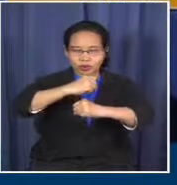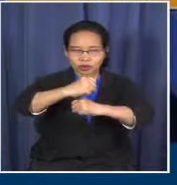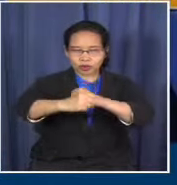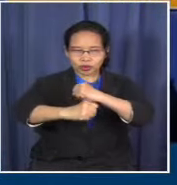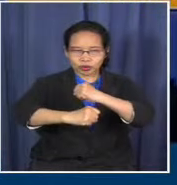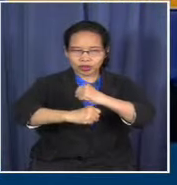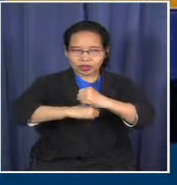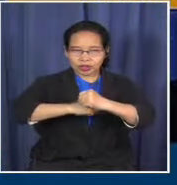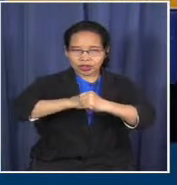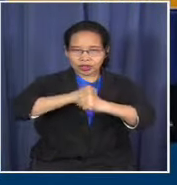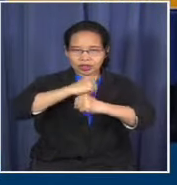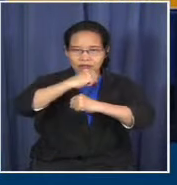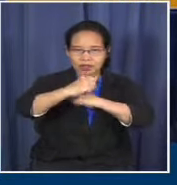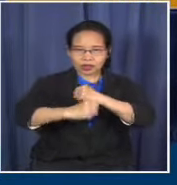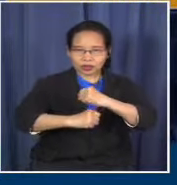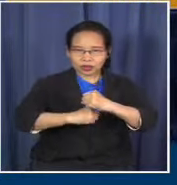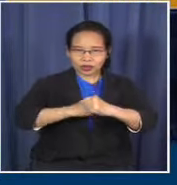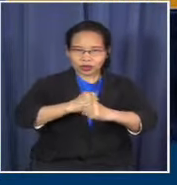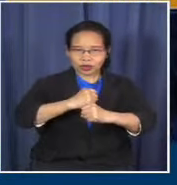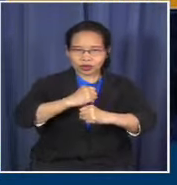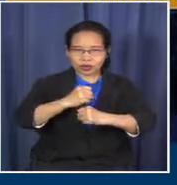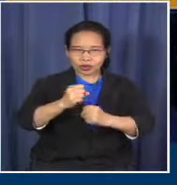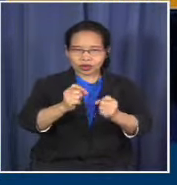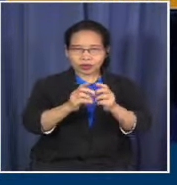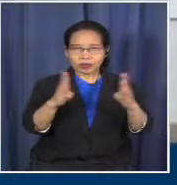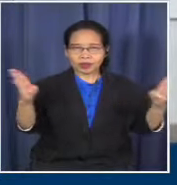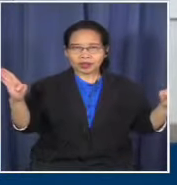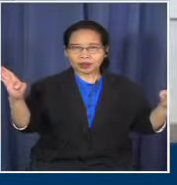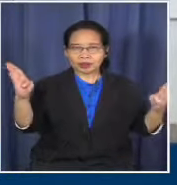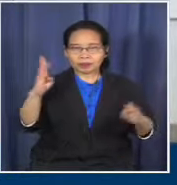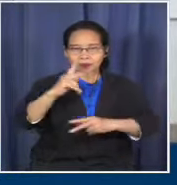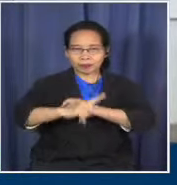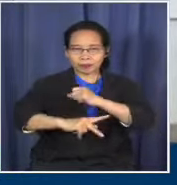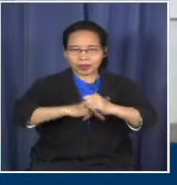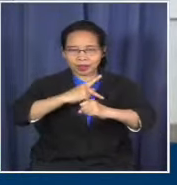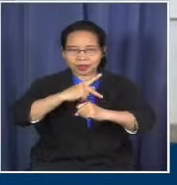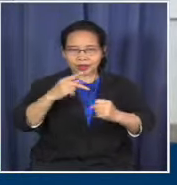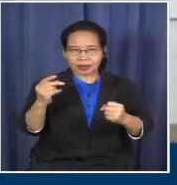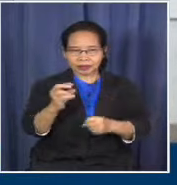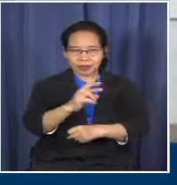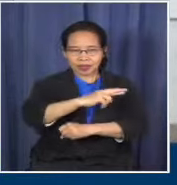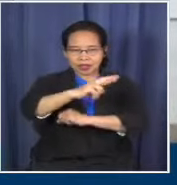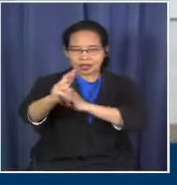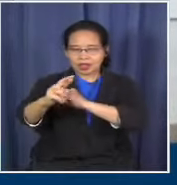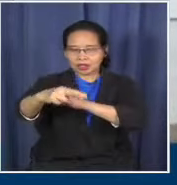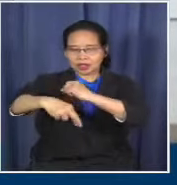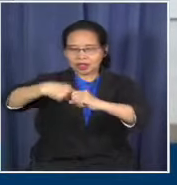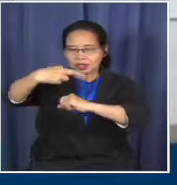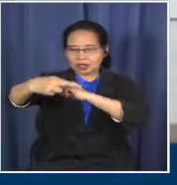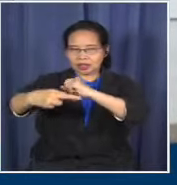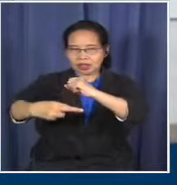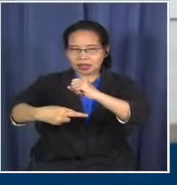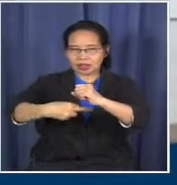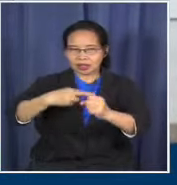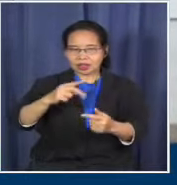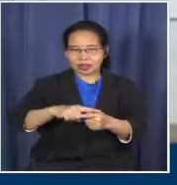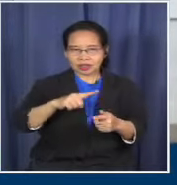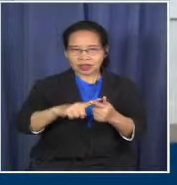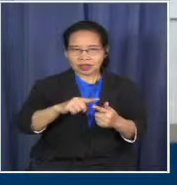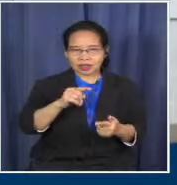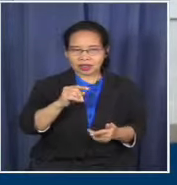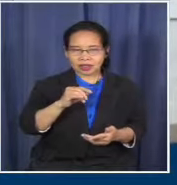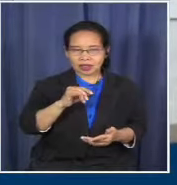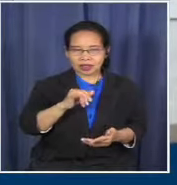that Saturn, the planet Saturn, that is very big and it